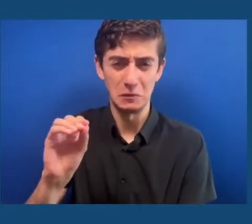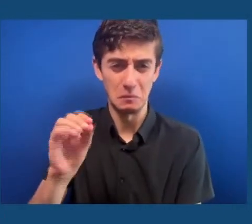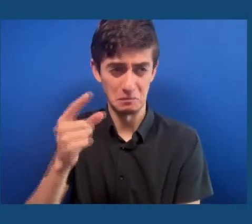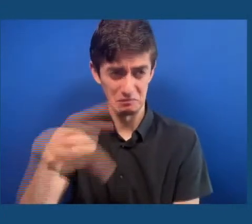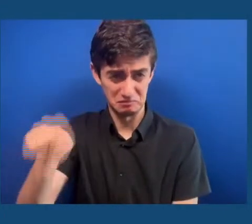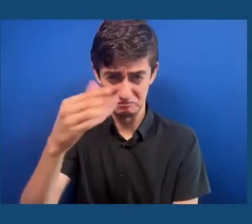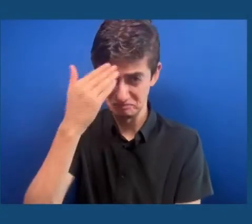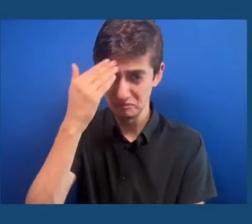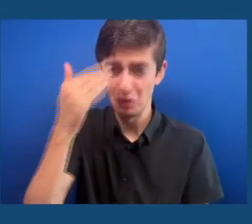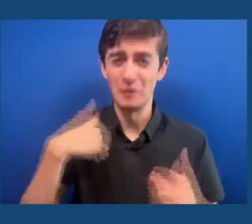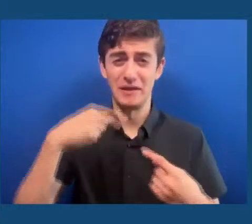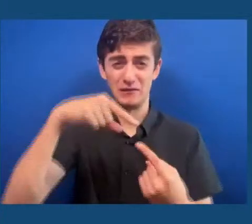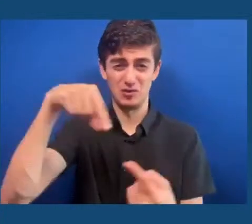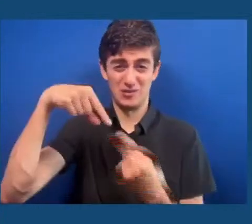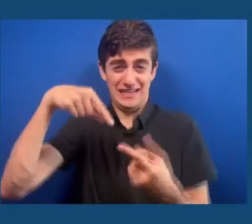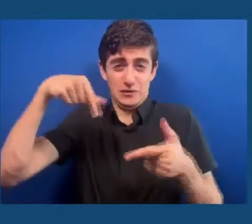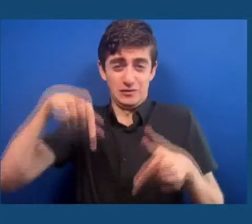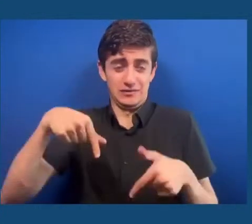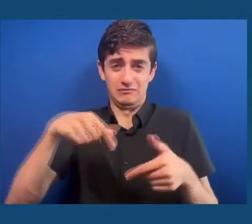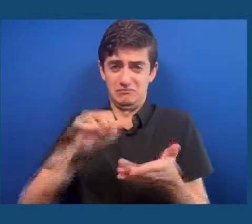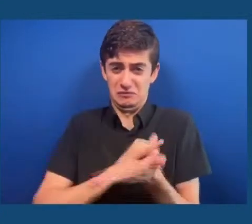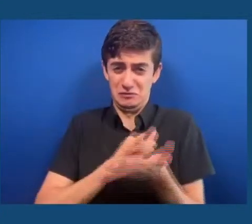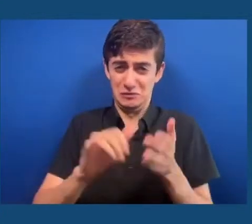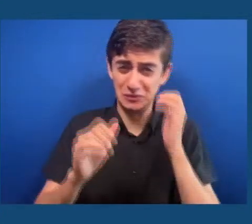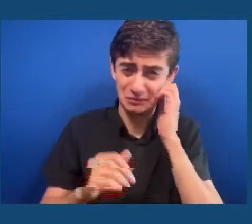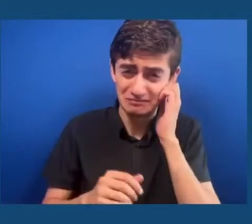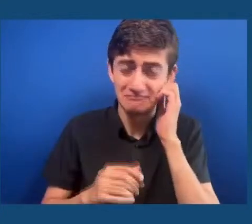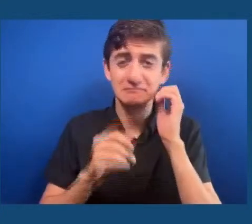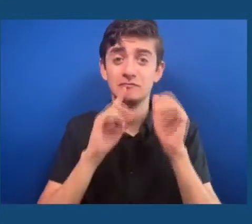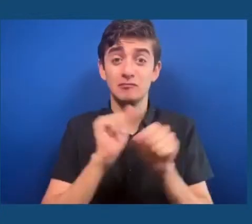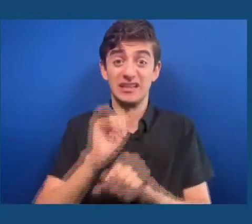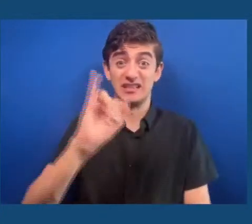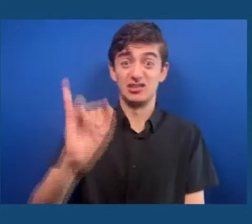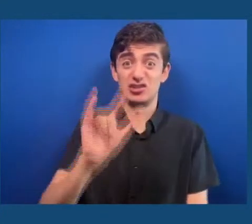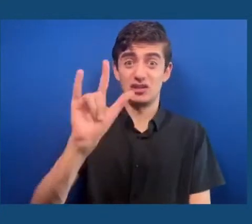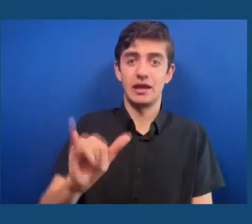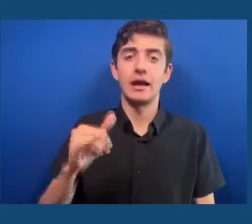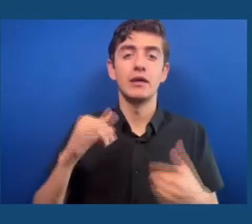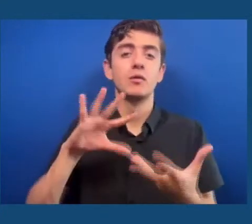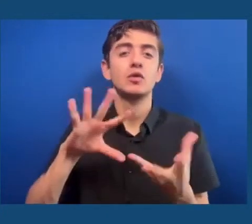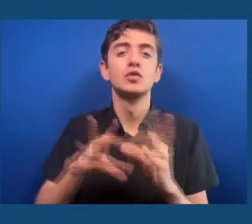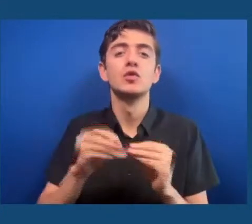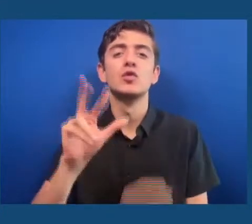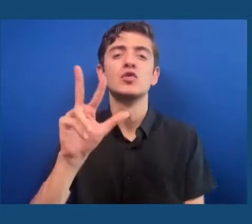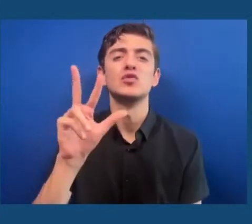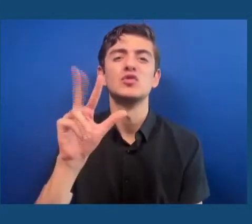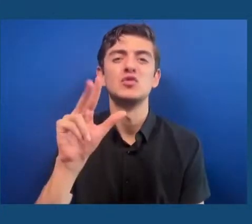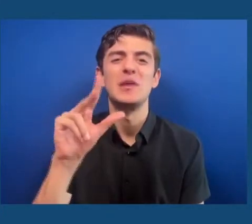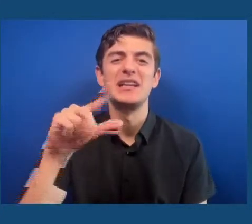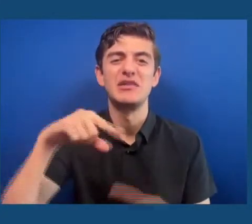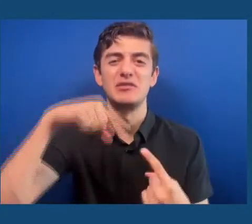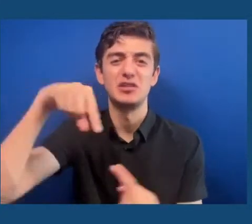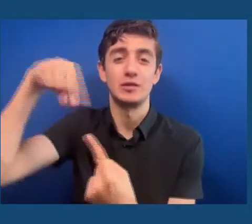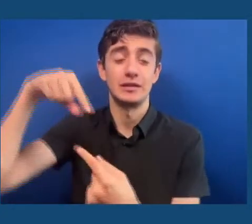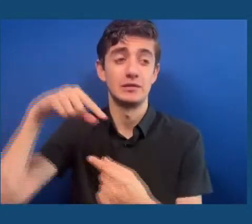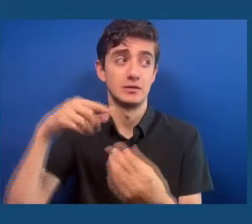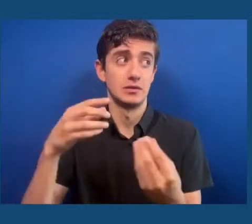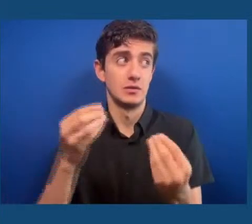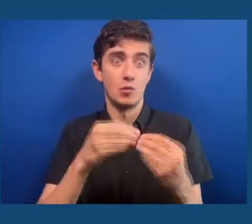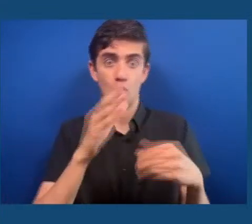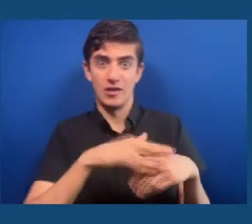July, we had 23 tornadoes in the state of New York, more than every state in Tornado Alley